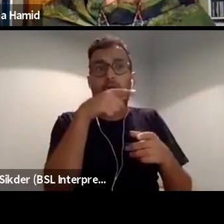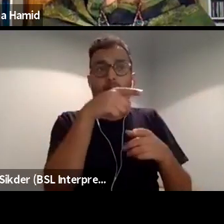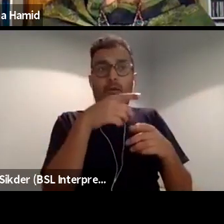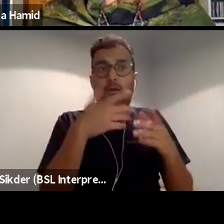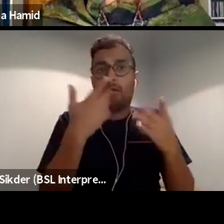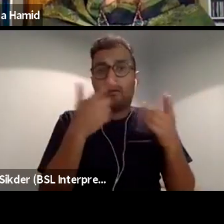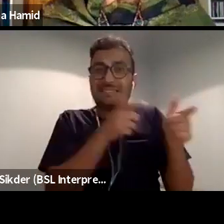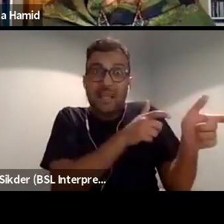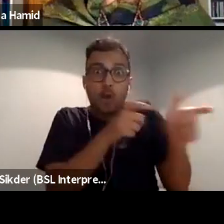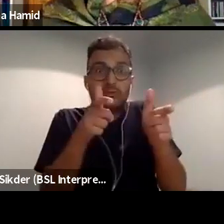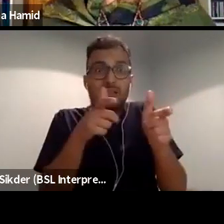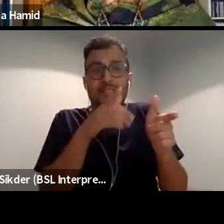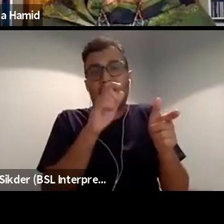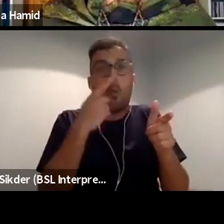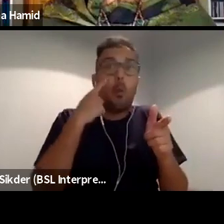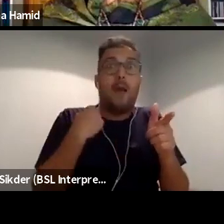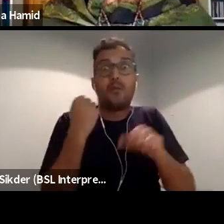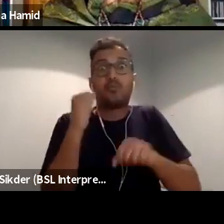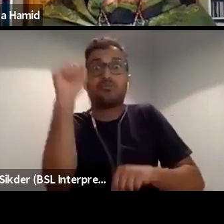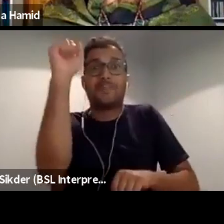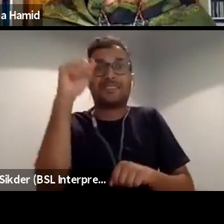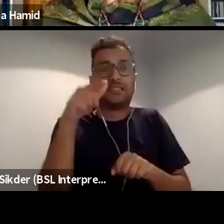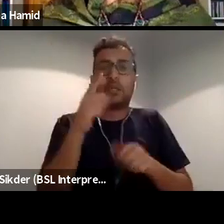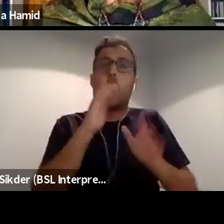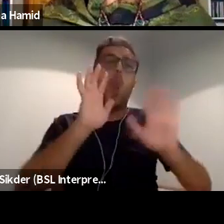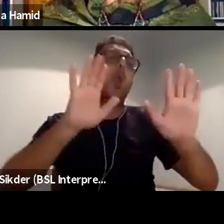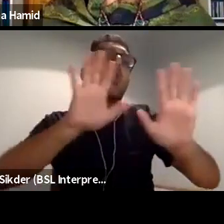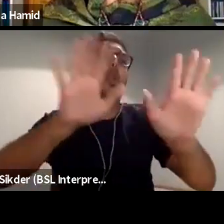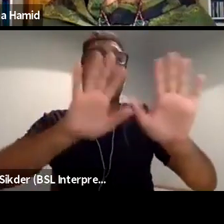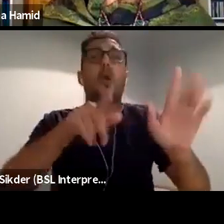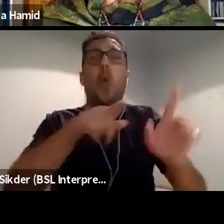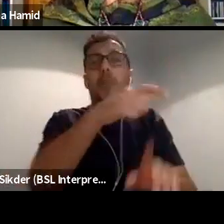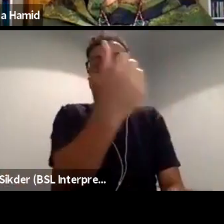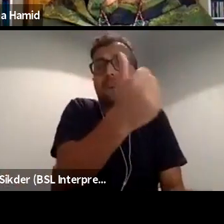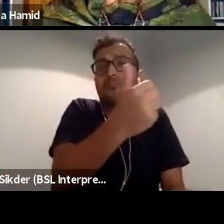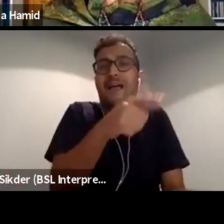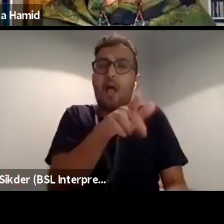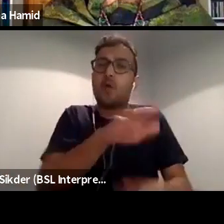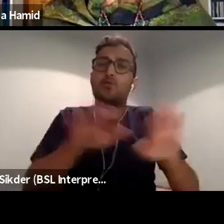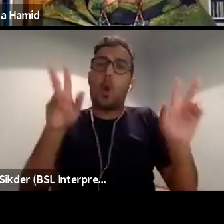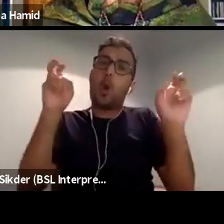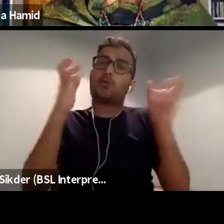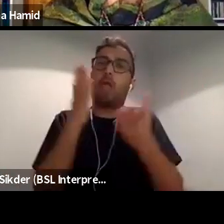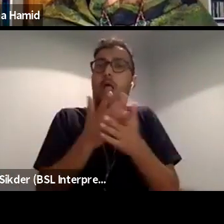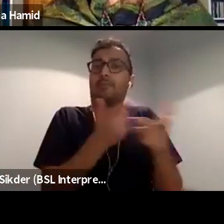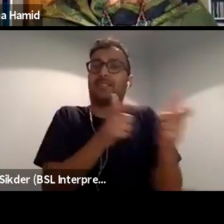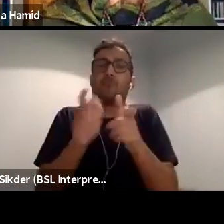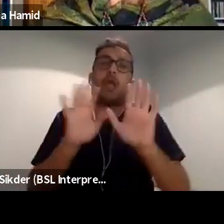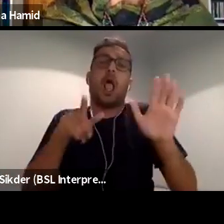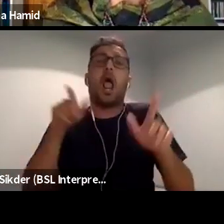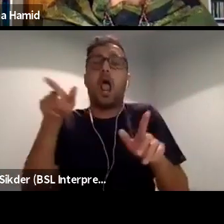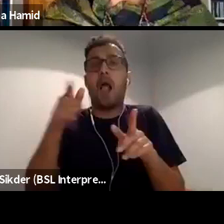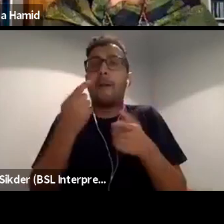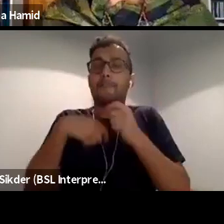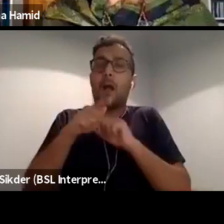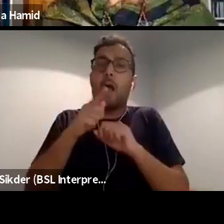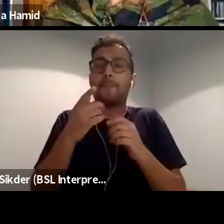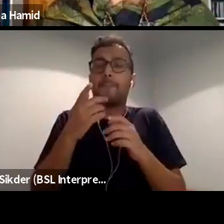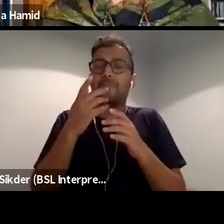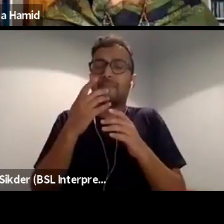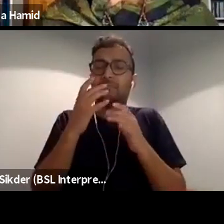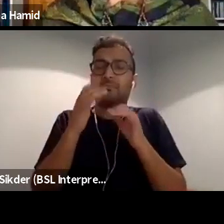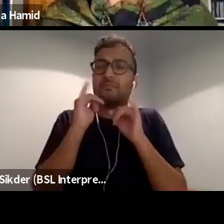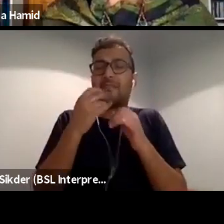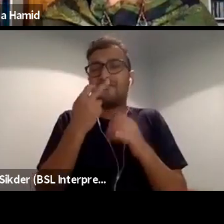extremist terrorists on the extreme right. They're the same people who will start false narratives.